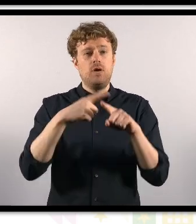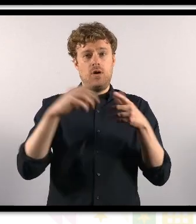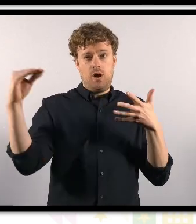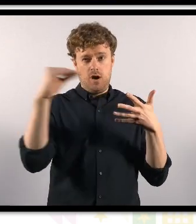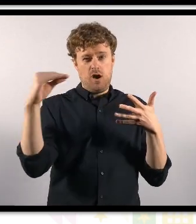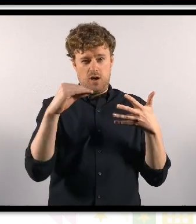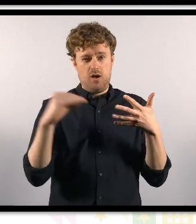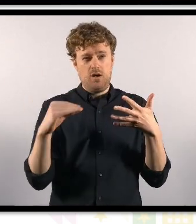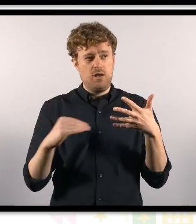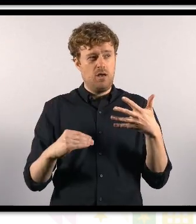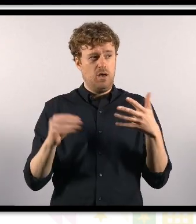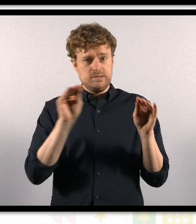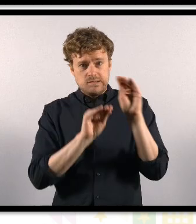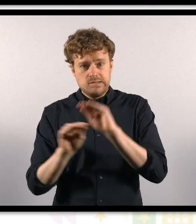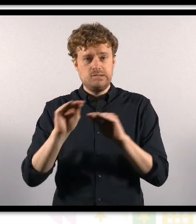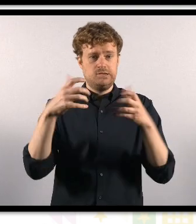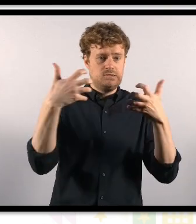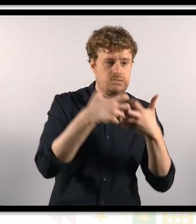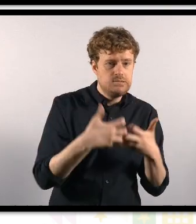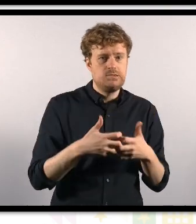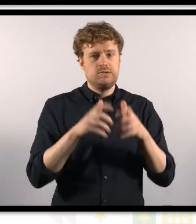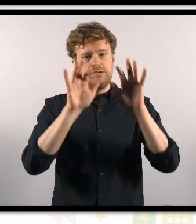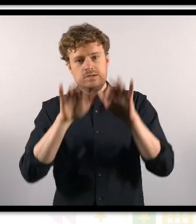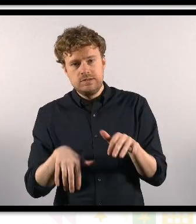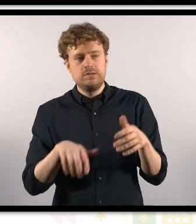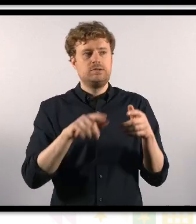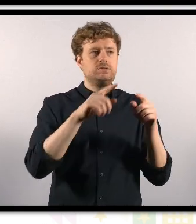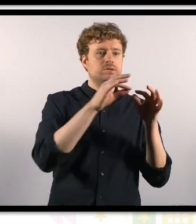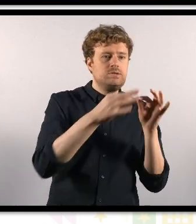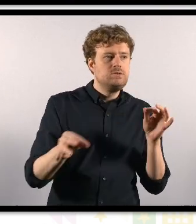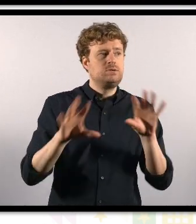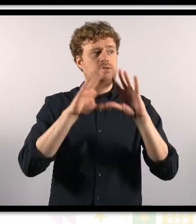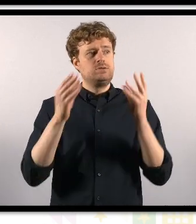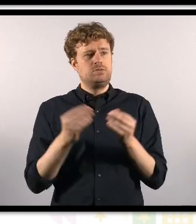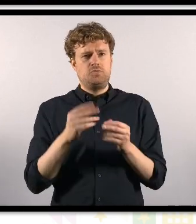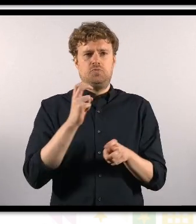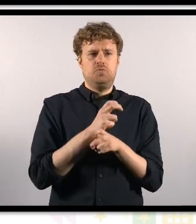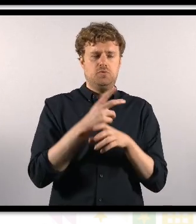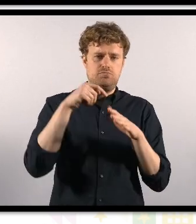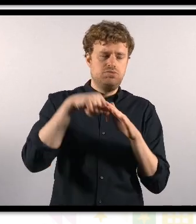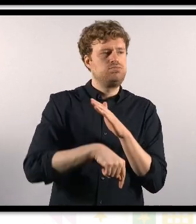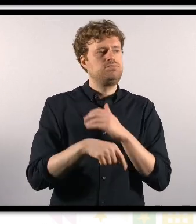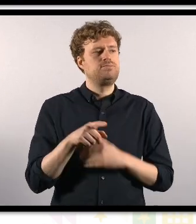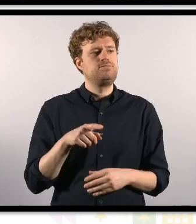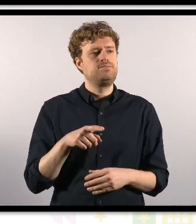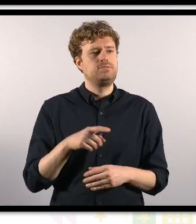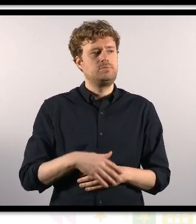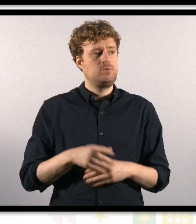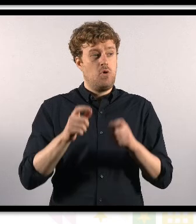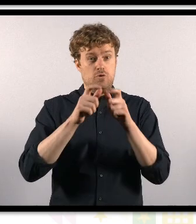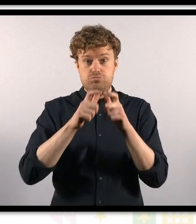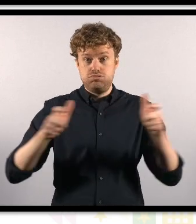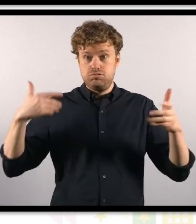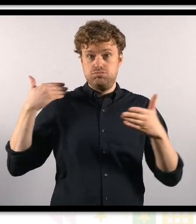and it's what built the cloud-native ecosystem to where it is today. But it comes at a price, right? We all know this. There's not